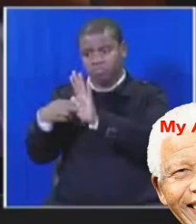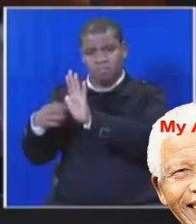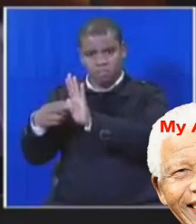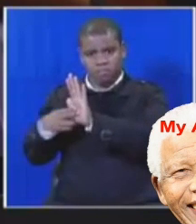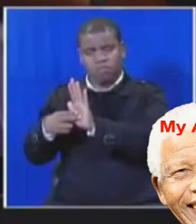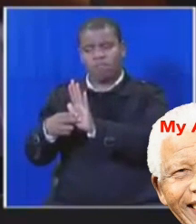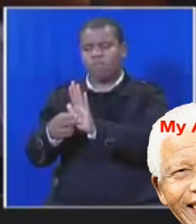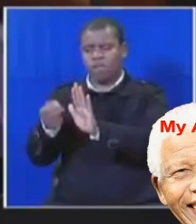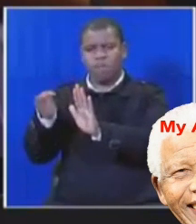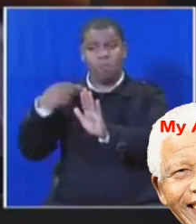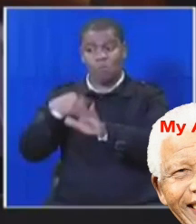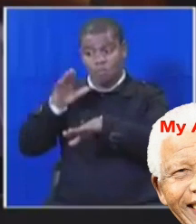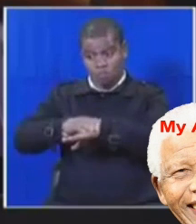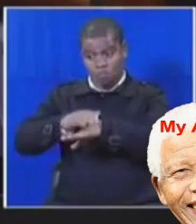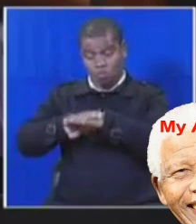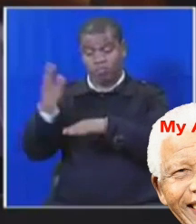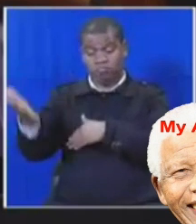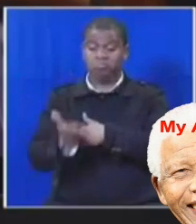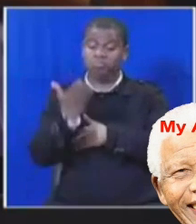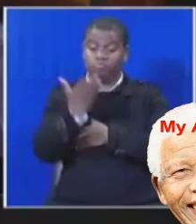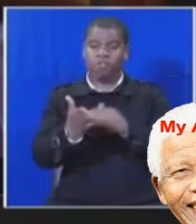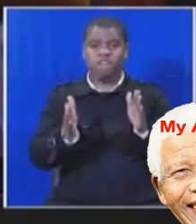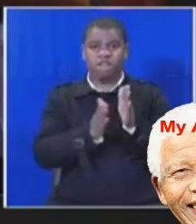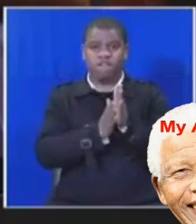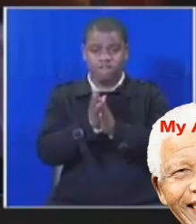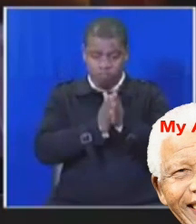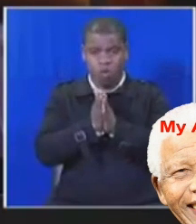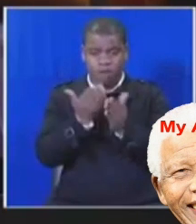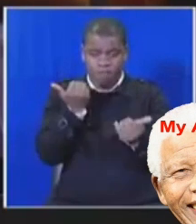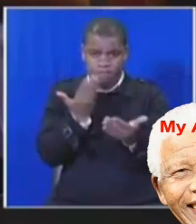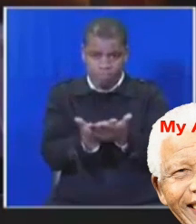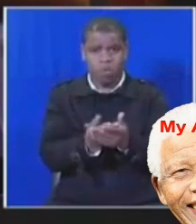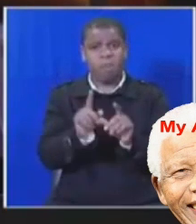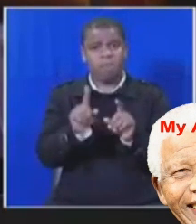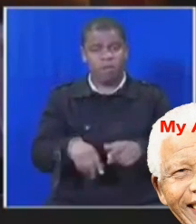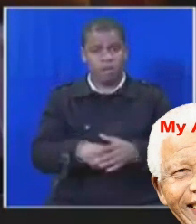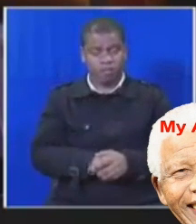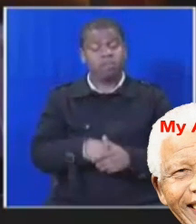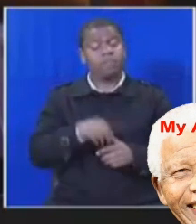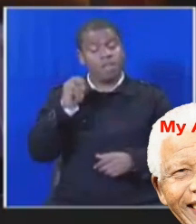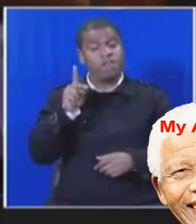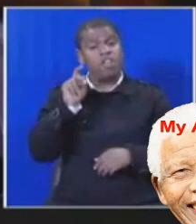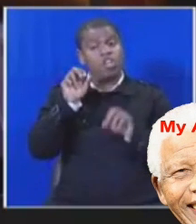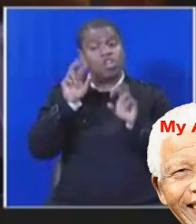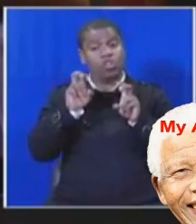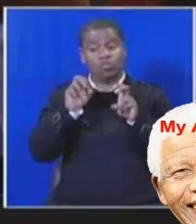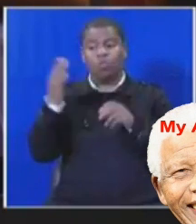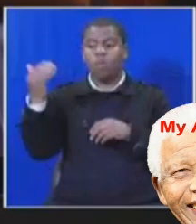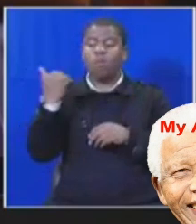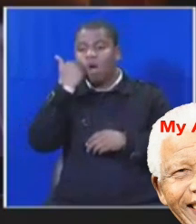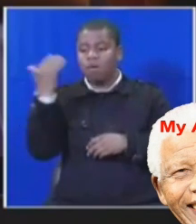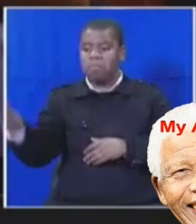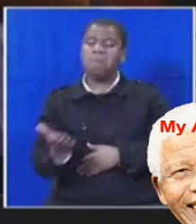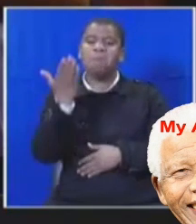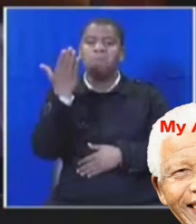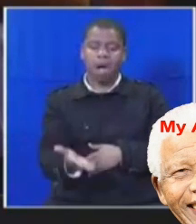substantive motion. Can you please move on your speech? And if you want to bring a matter on substantive motion, you bring